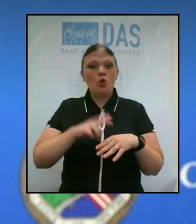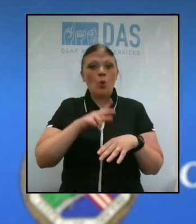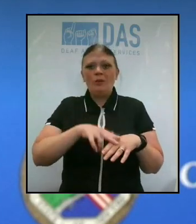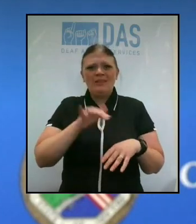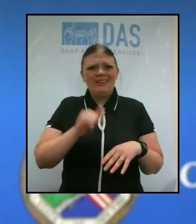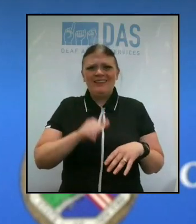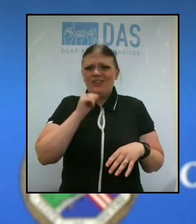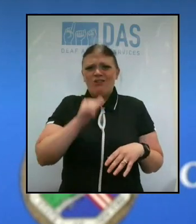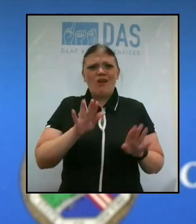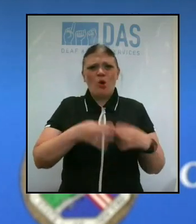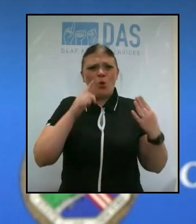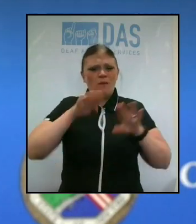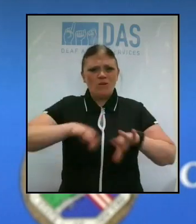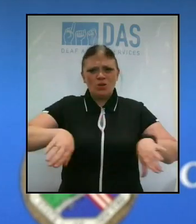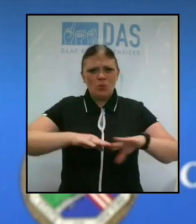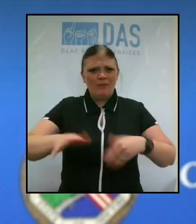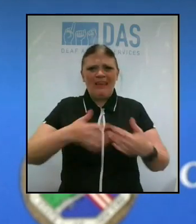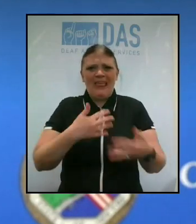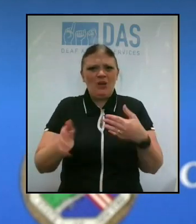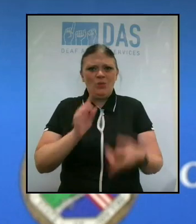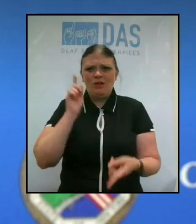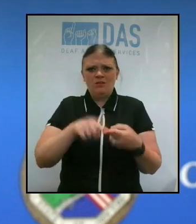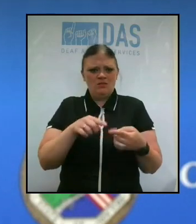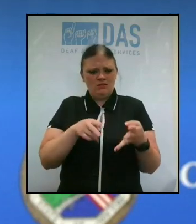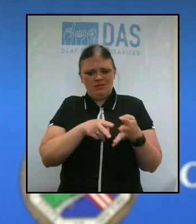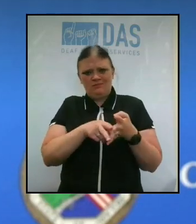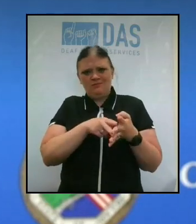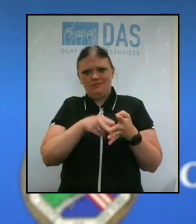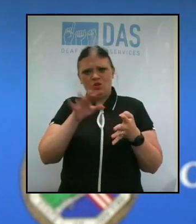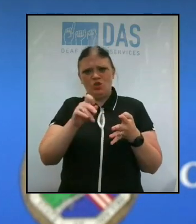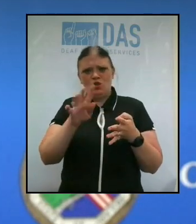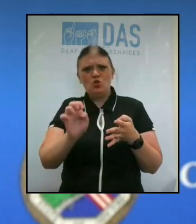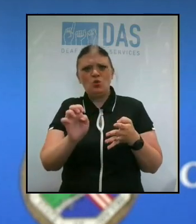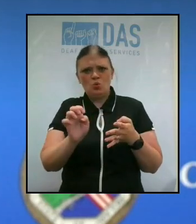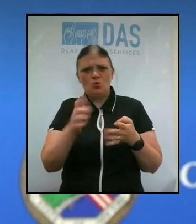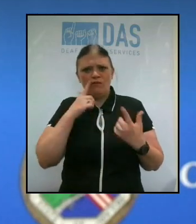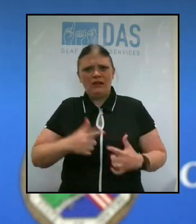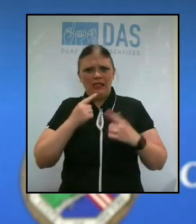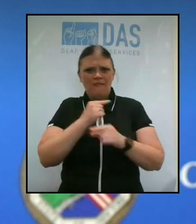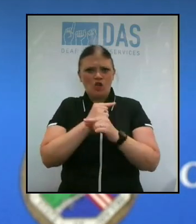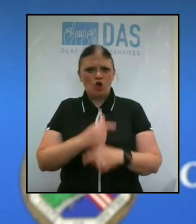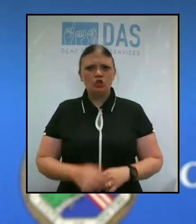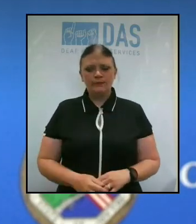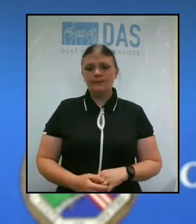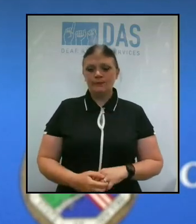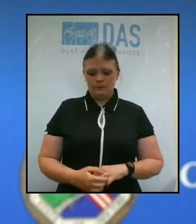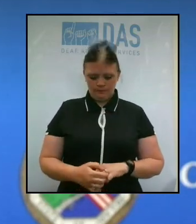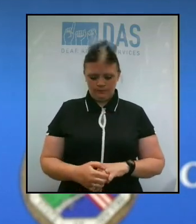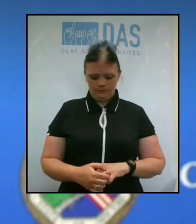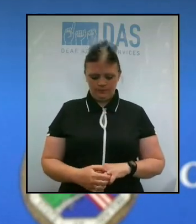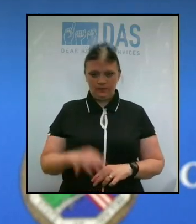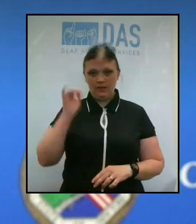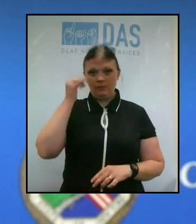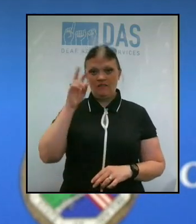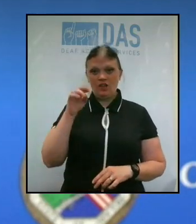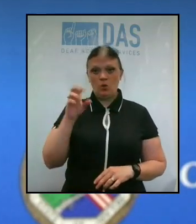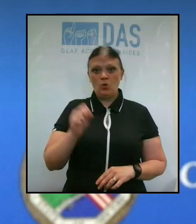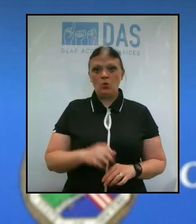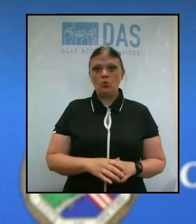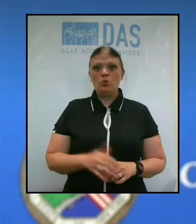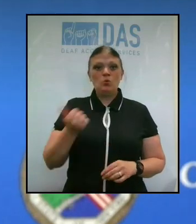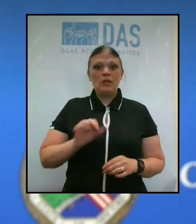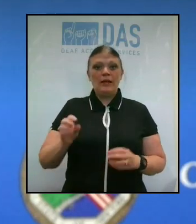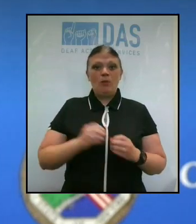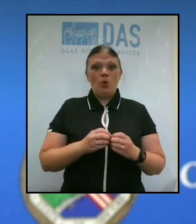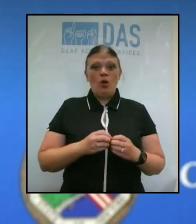not be open for swimming anyway until mid-June, when we were able to bring in our lifeguards. The Buffalo News, Caitlin or Aaron, any